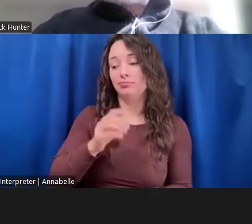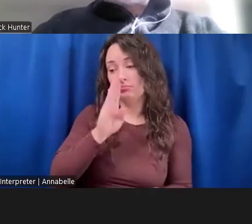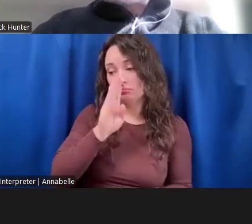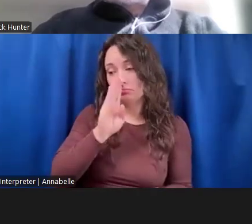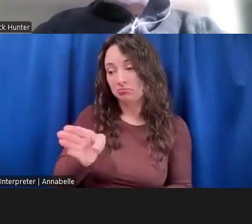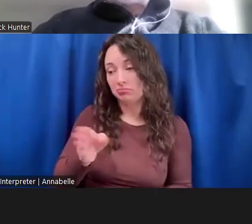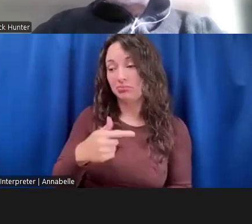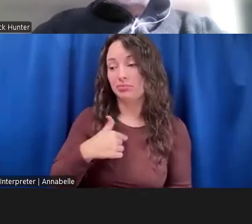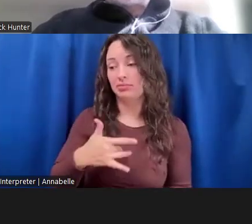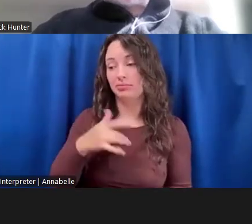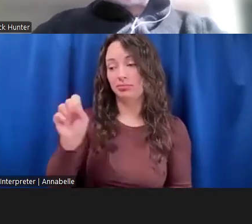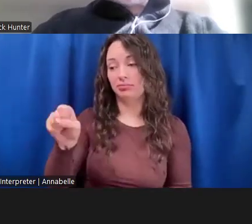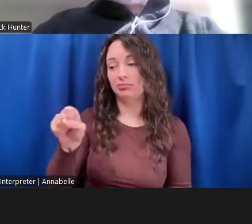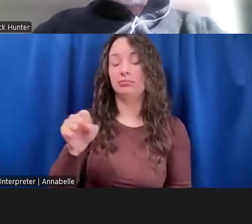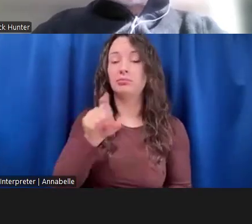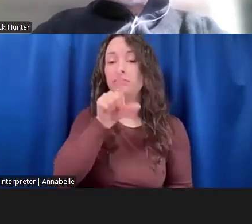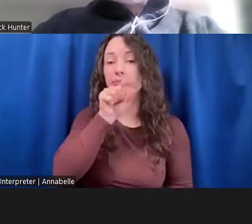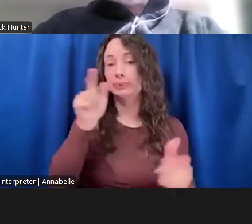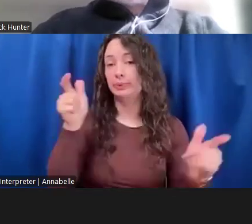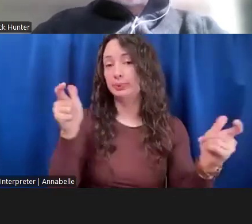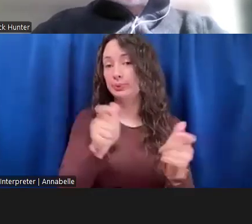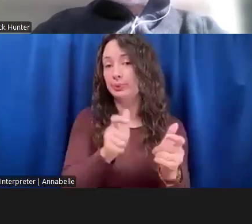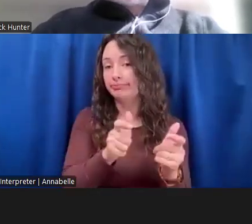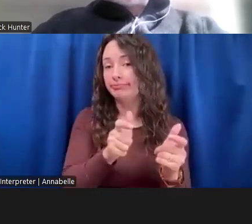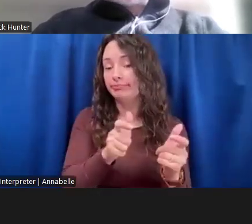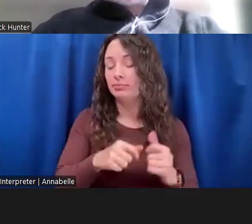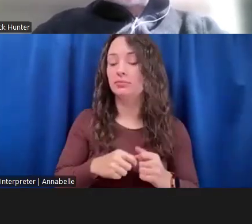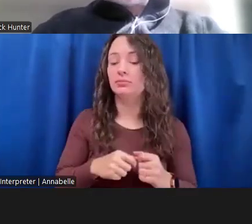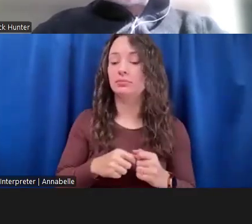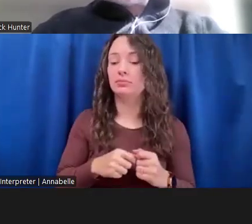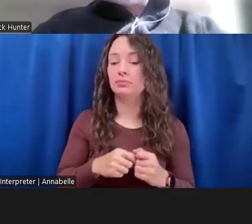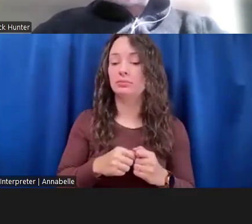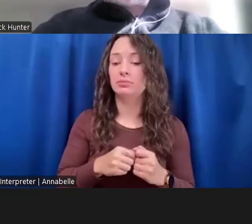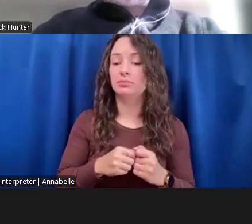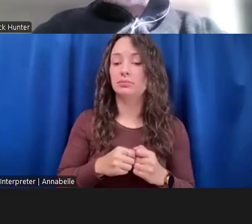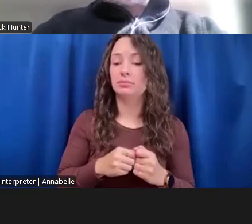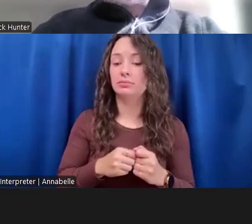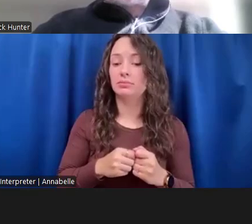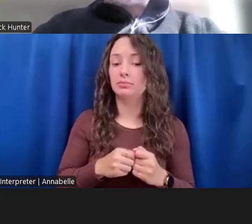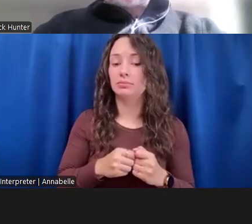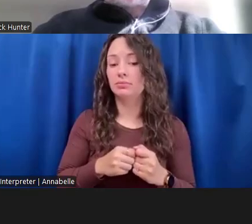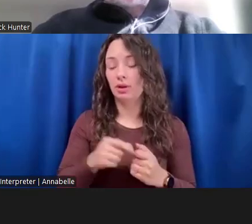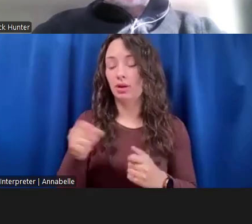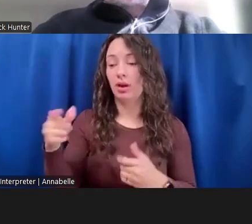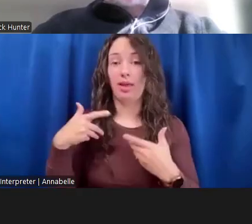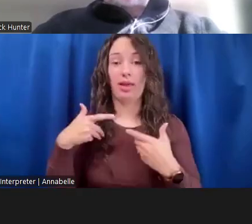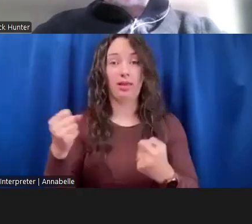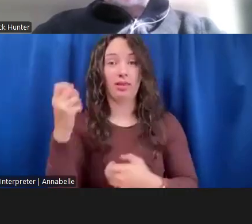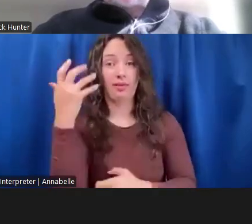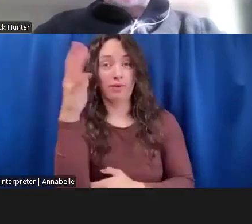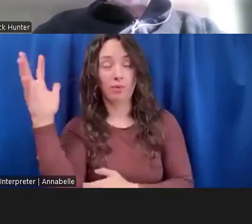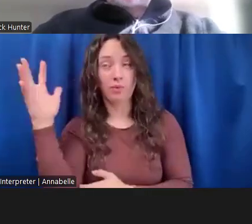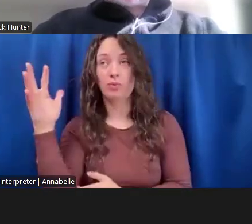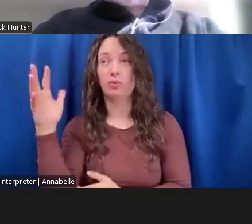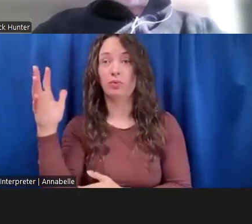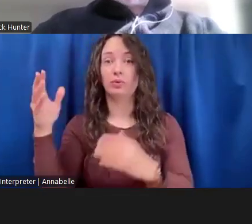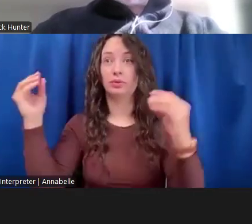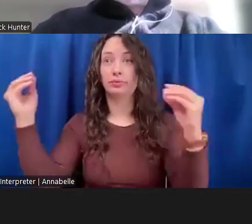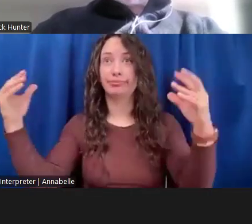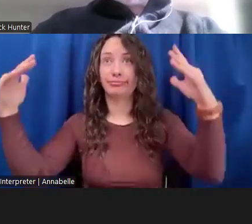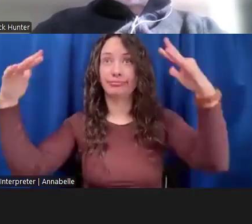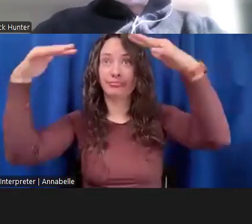of bird populations, for instance, because of what people consider to be healthy forests that are closed canopy and have no structure.